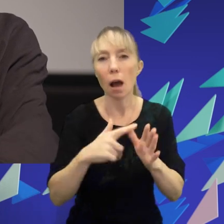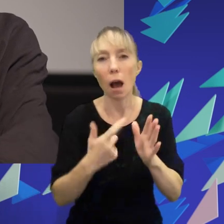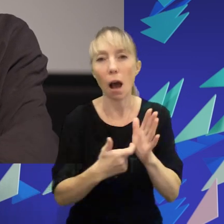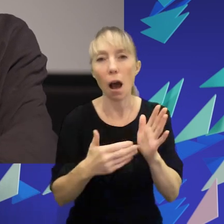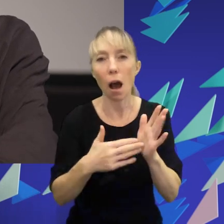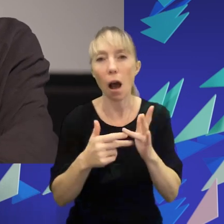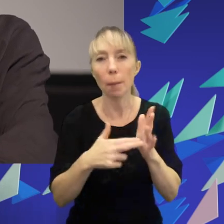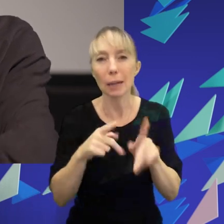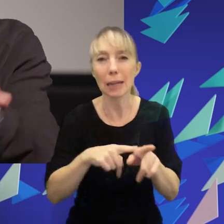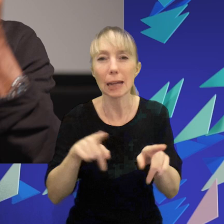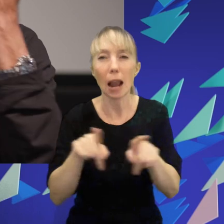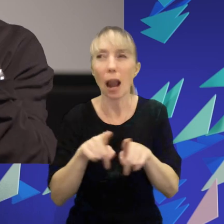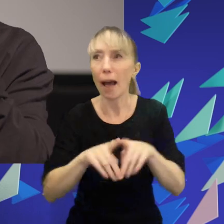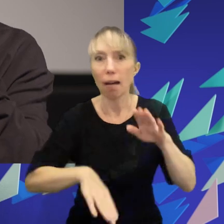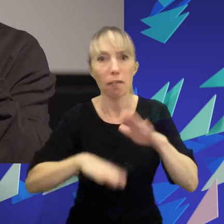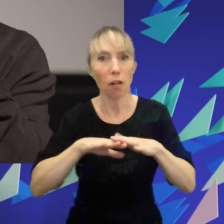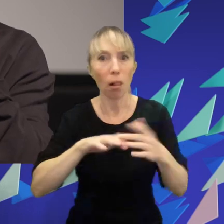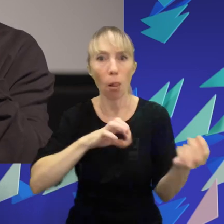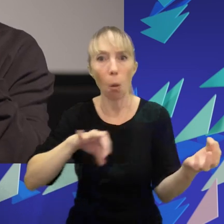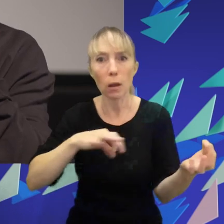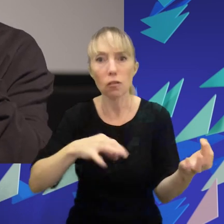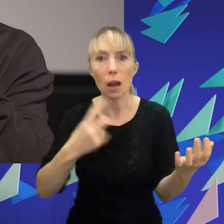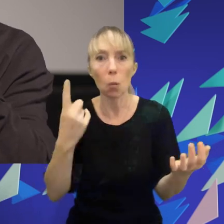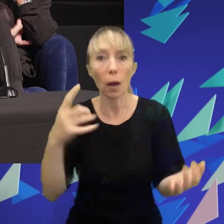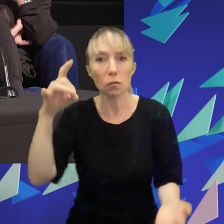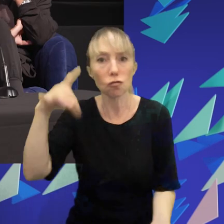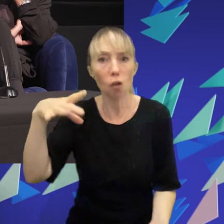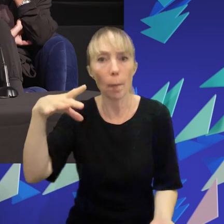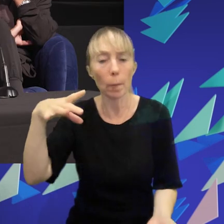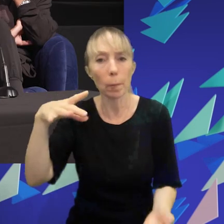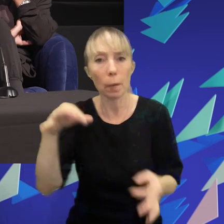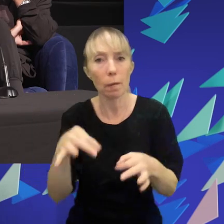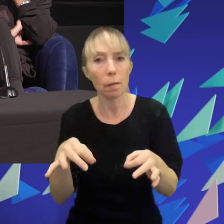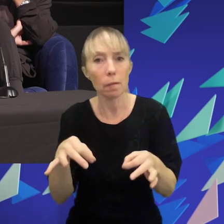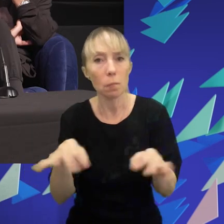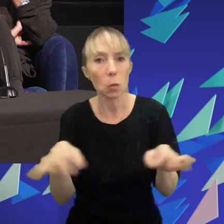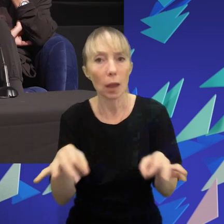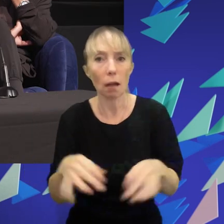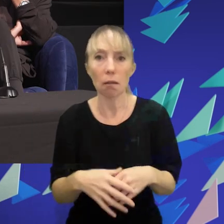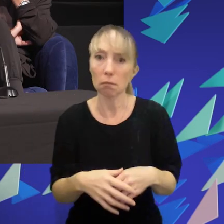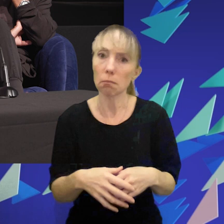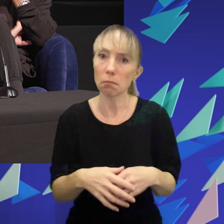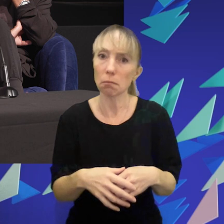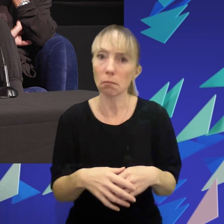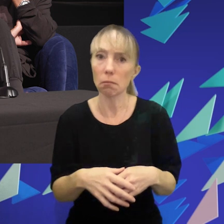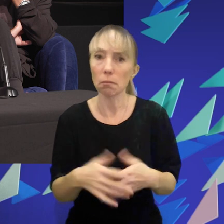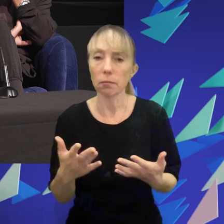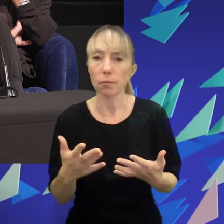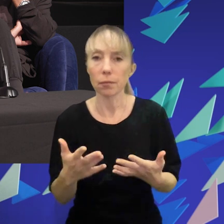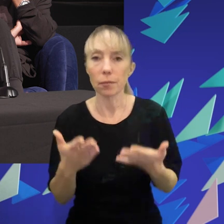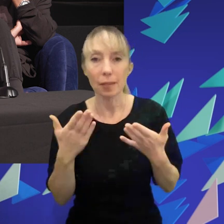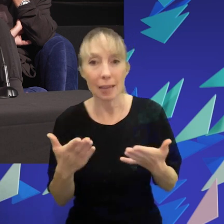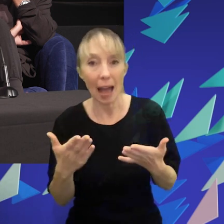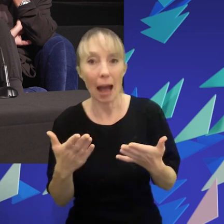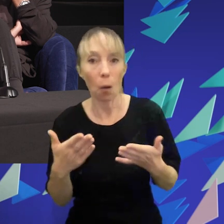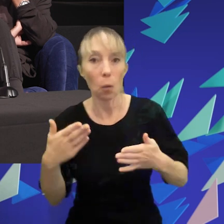in one drop of music, which is very impressive, you know, very, very impressive. And now with Bardo, you're working with Bryce